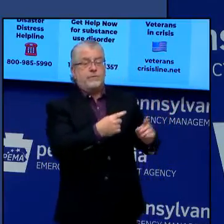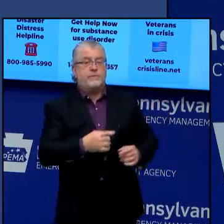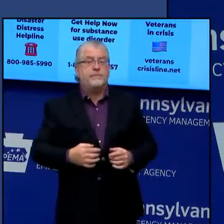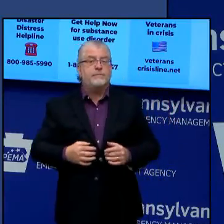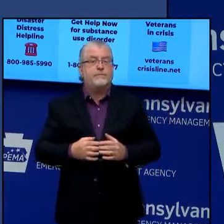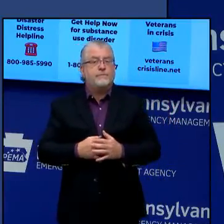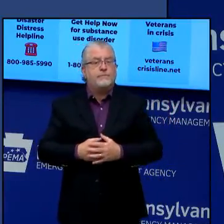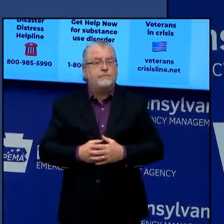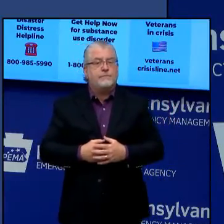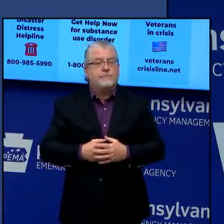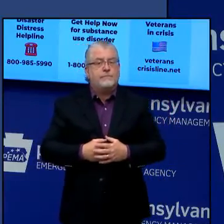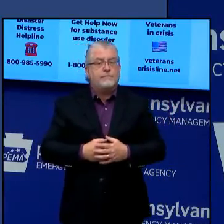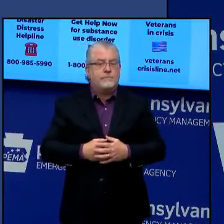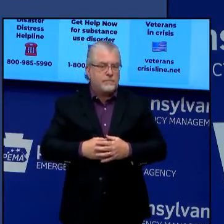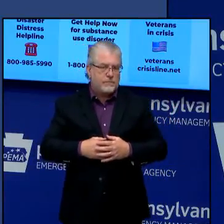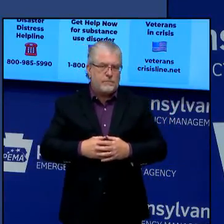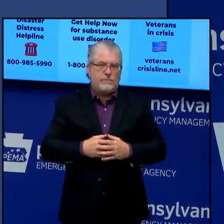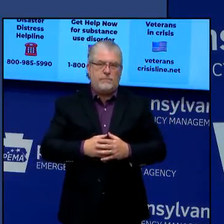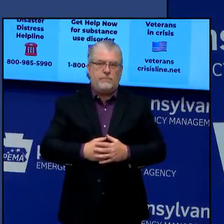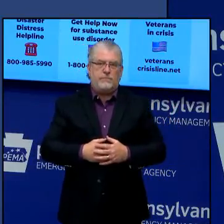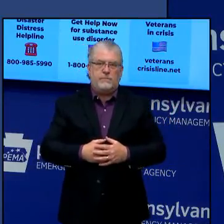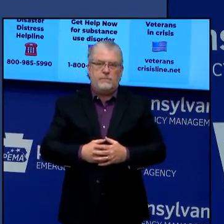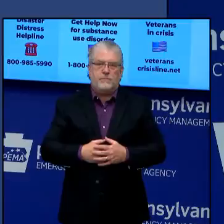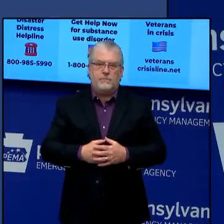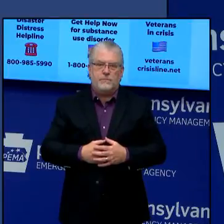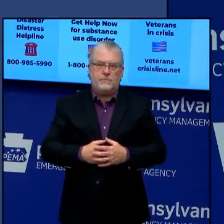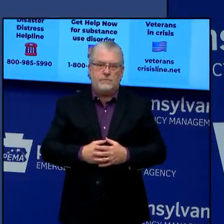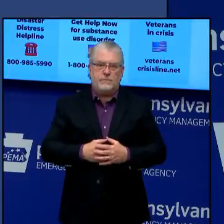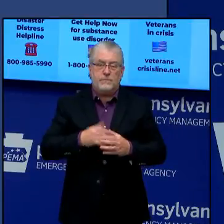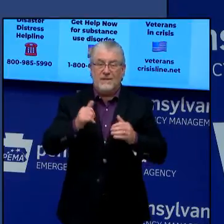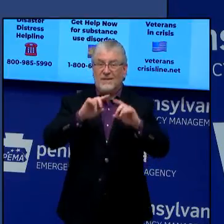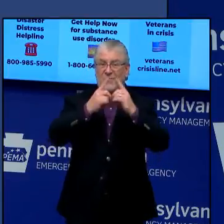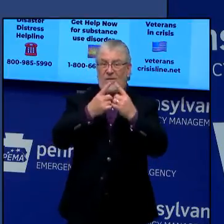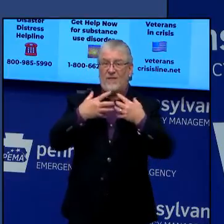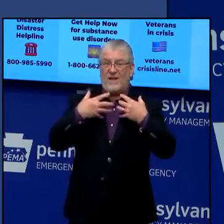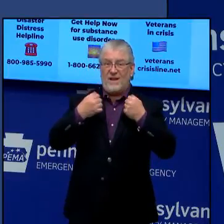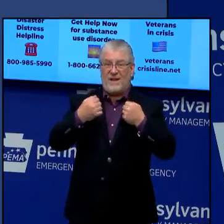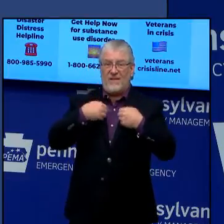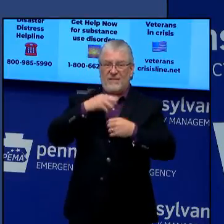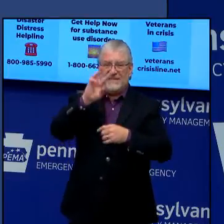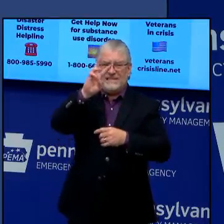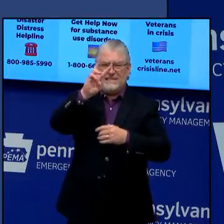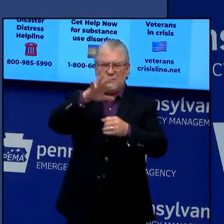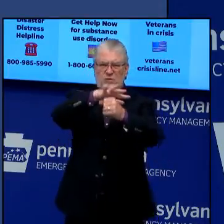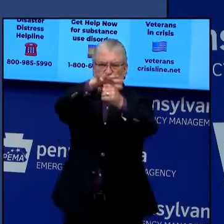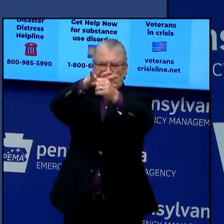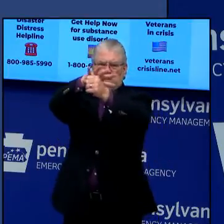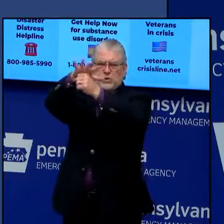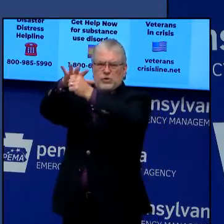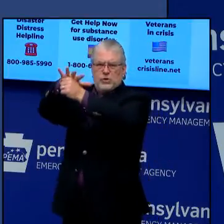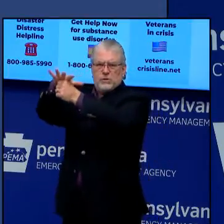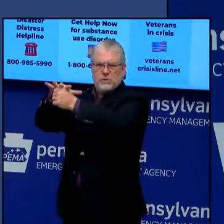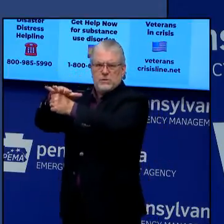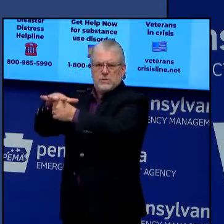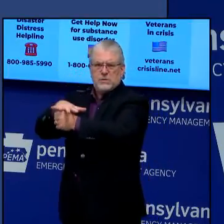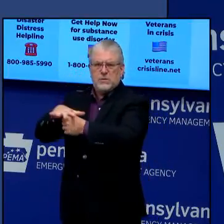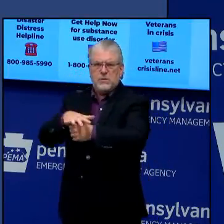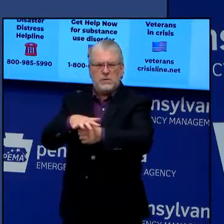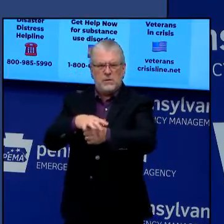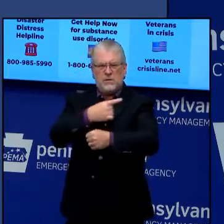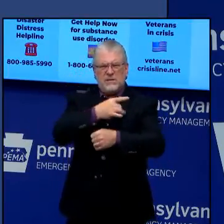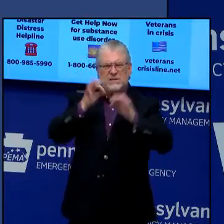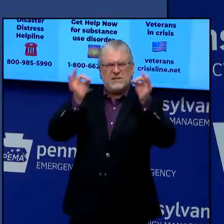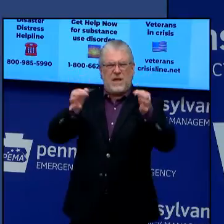six regions identified by your Bureau of Community Health Systems, how many years ago did the Department of Health first carve out those regions, and